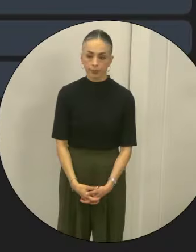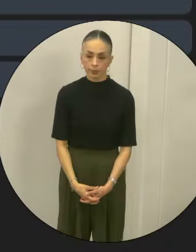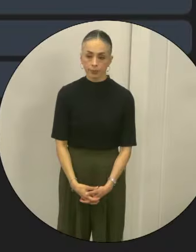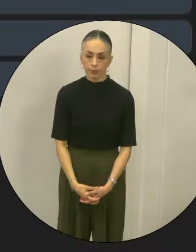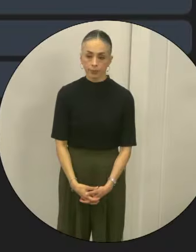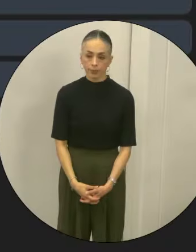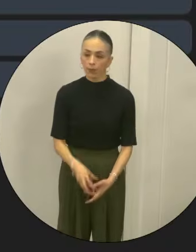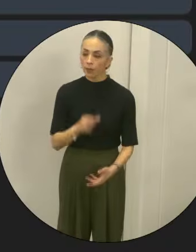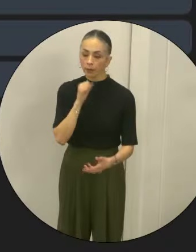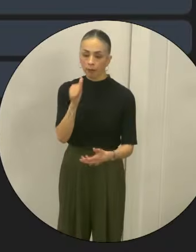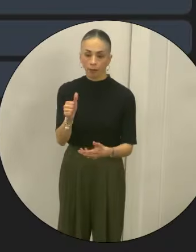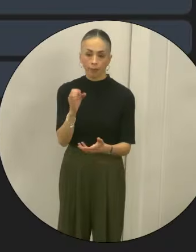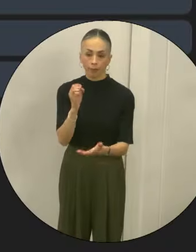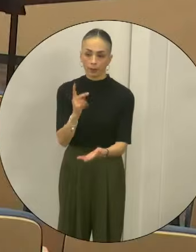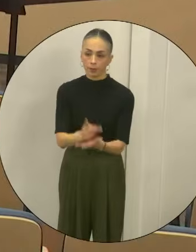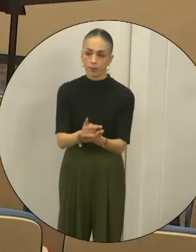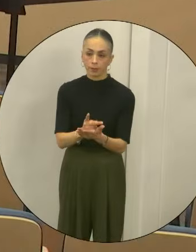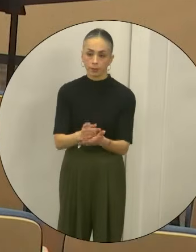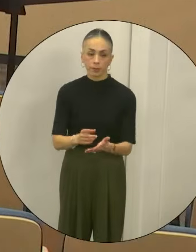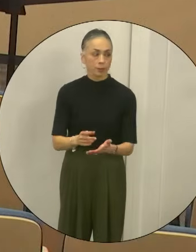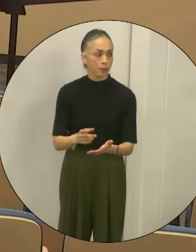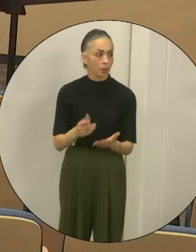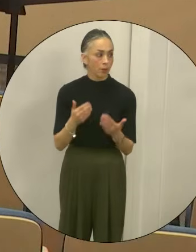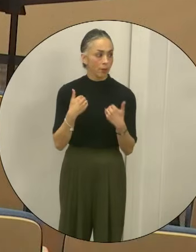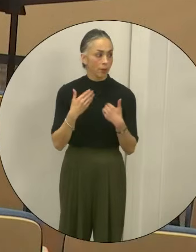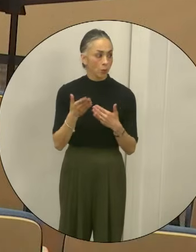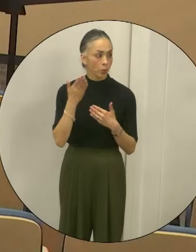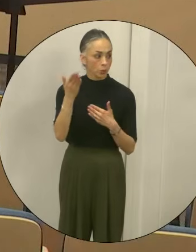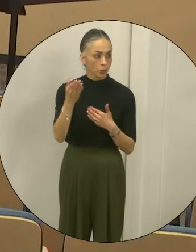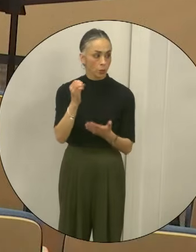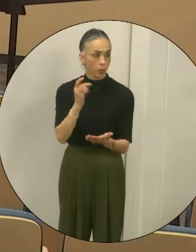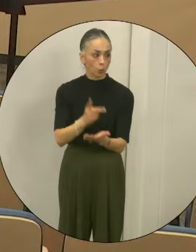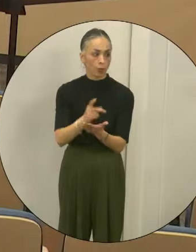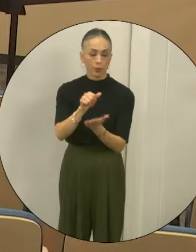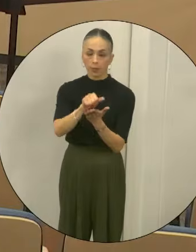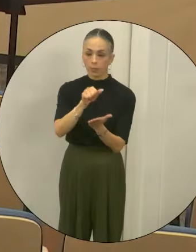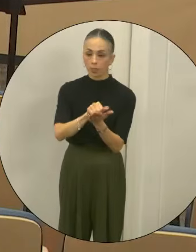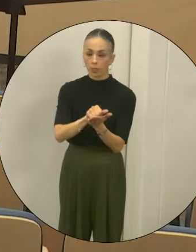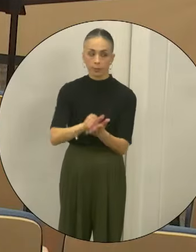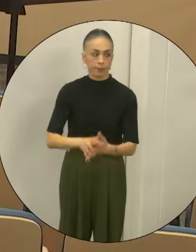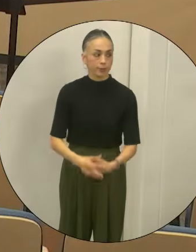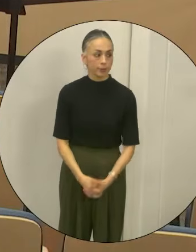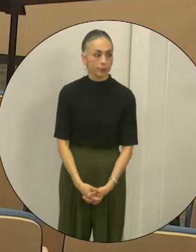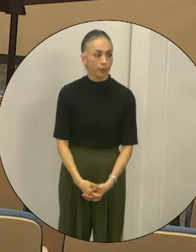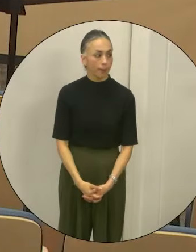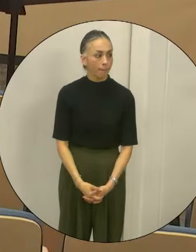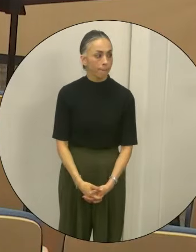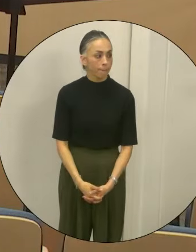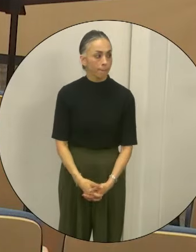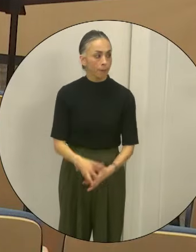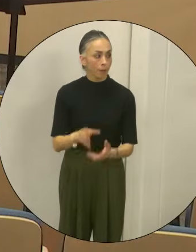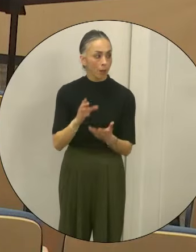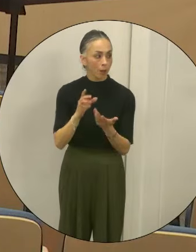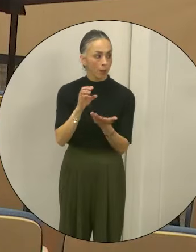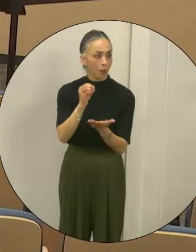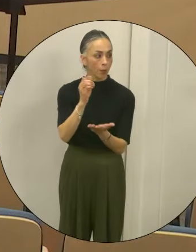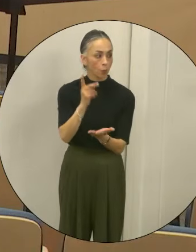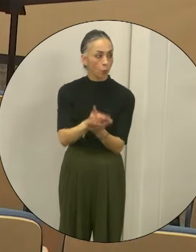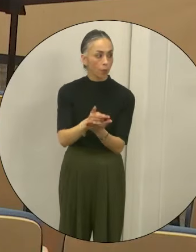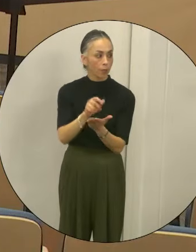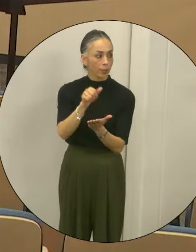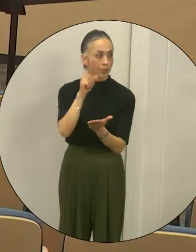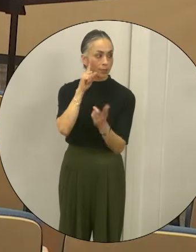Motion does not pass. Do I have a motion to approve the agenda? Or I'm sorry, to approve the consent agenda?